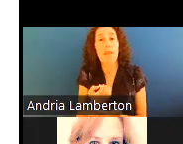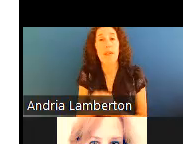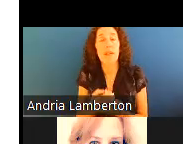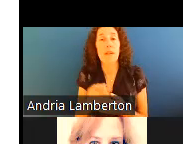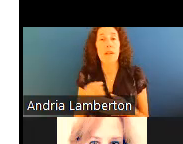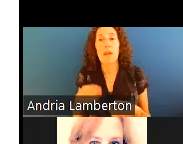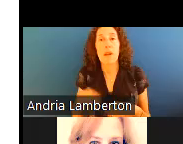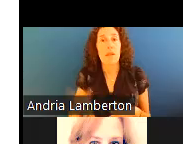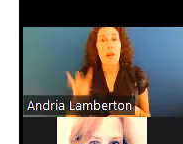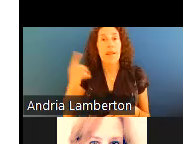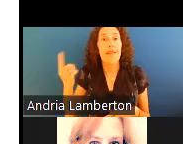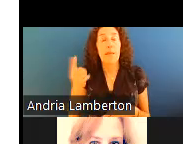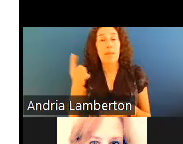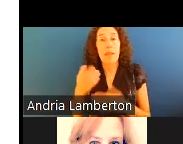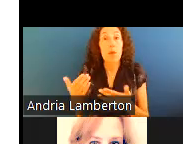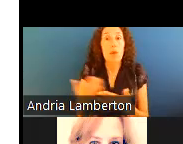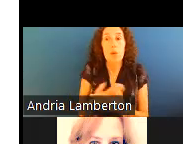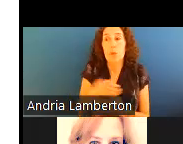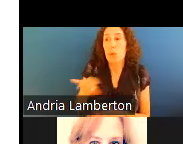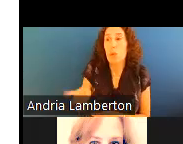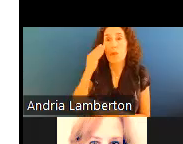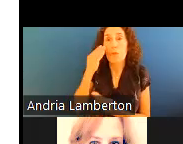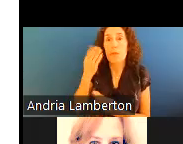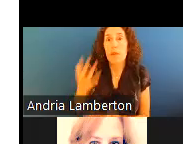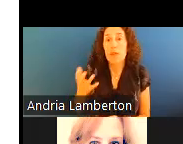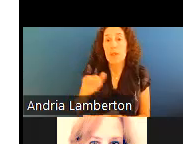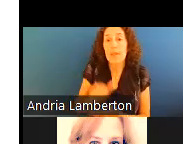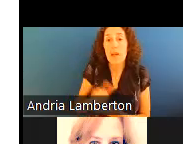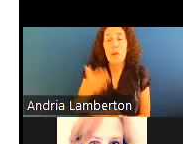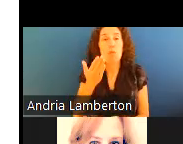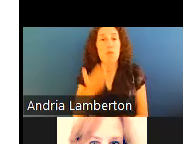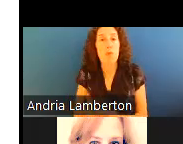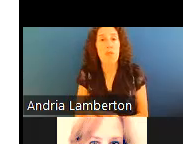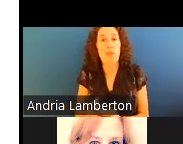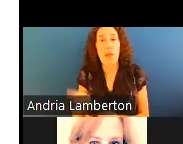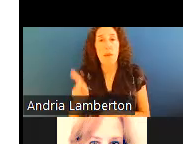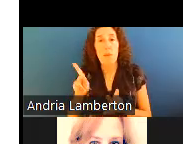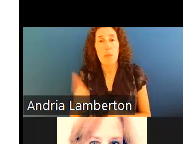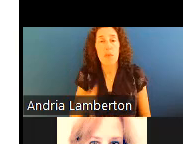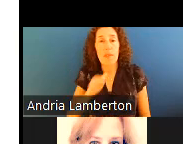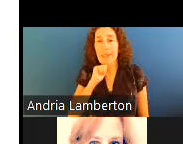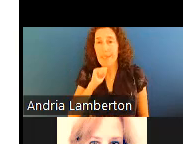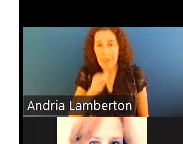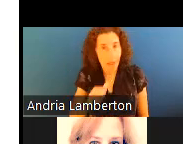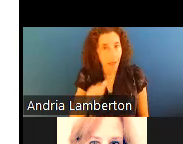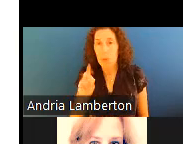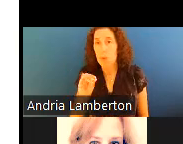day and provide some kind of evidence that he was not in the area, he was out of state or out of